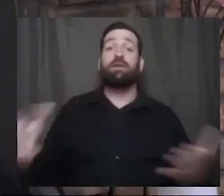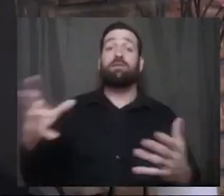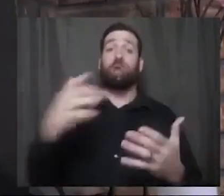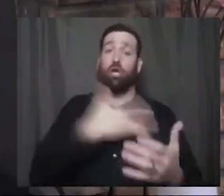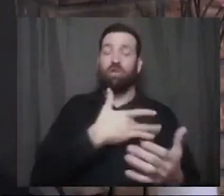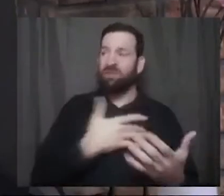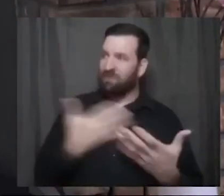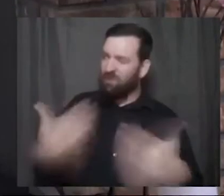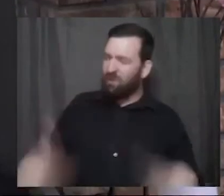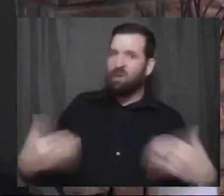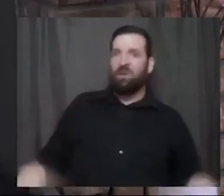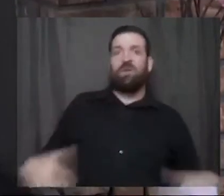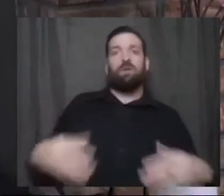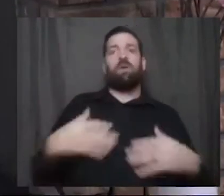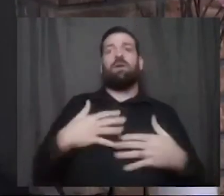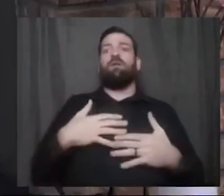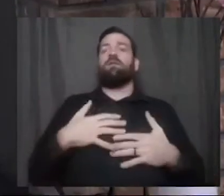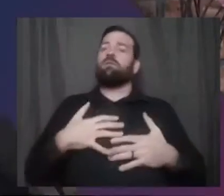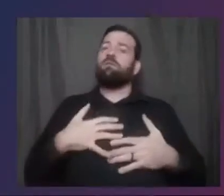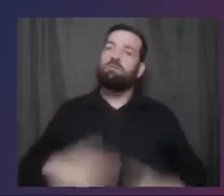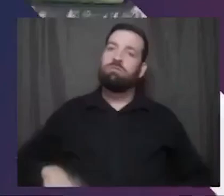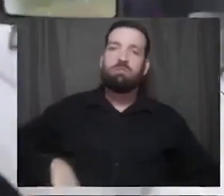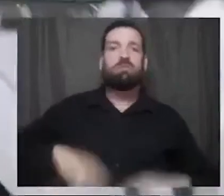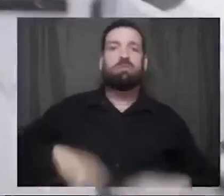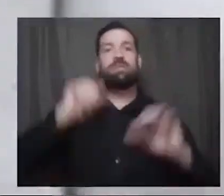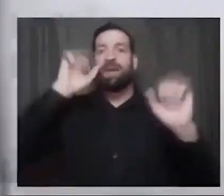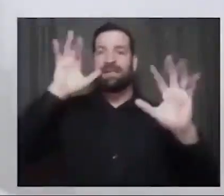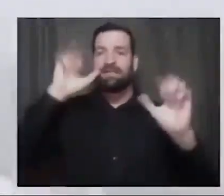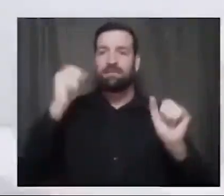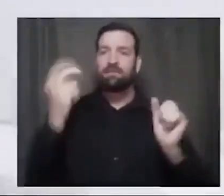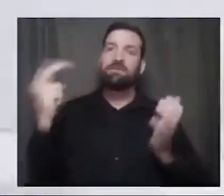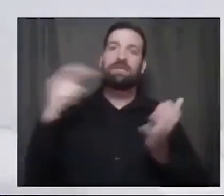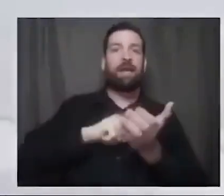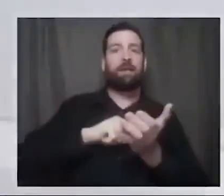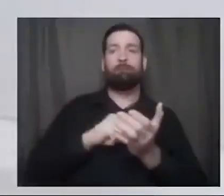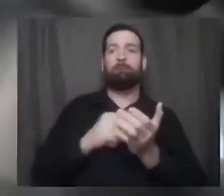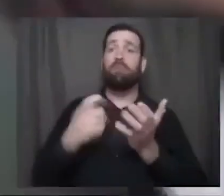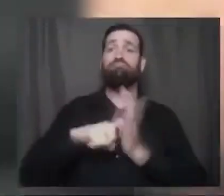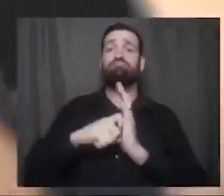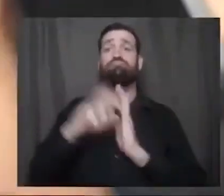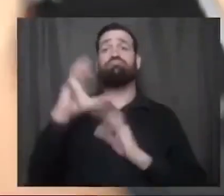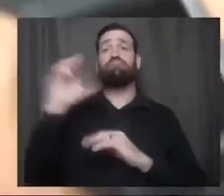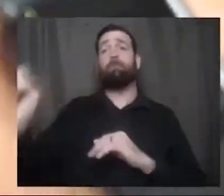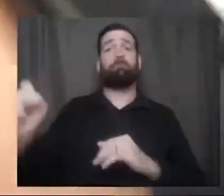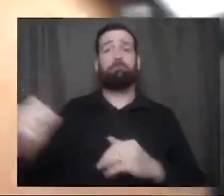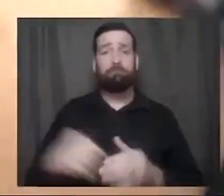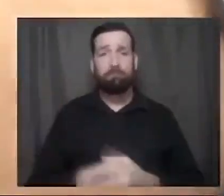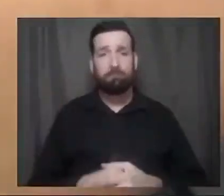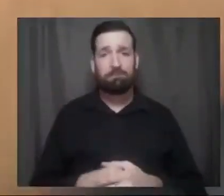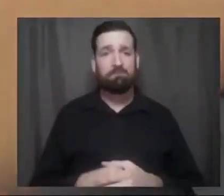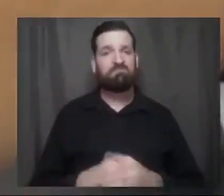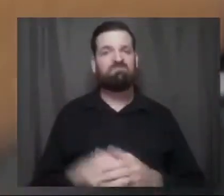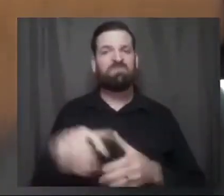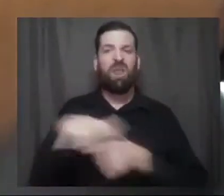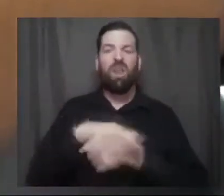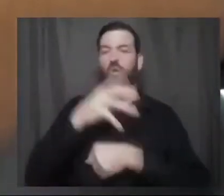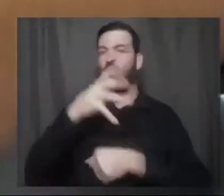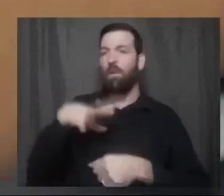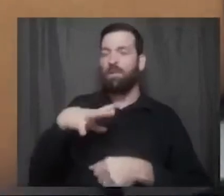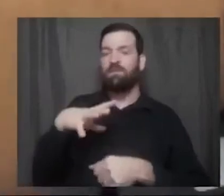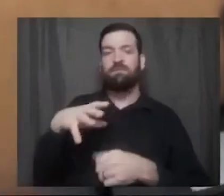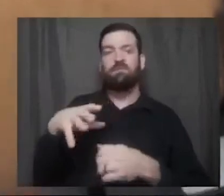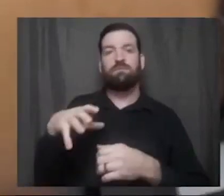best way to describe it. It's amazing to be able to just get up, take a car key, go out, and go. A local woman spent 20 years being told